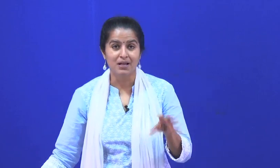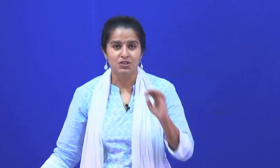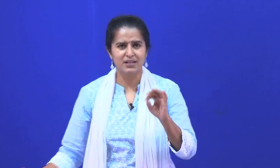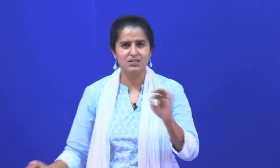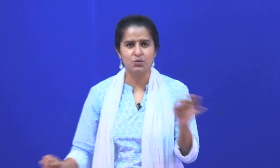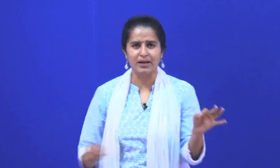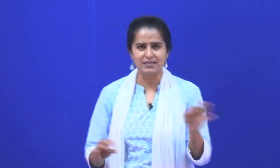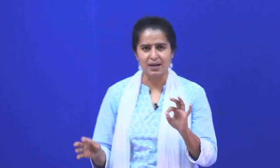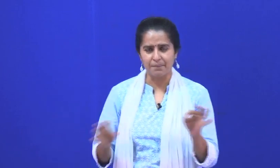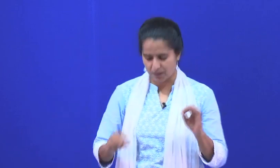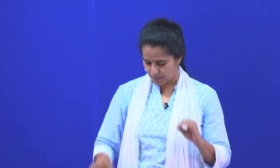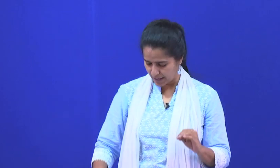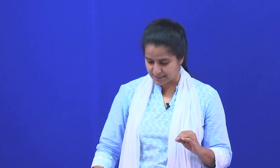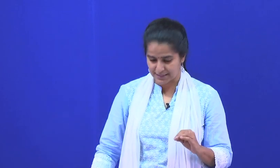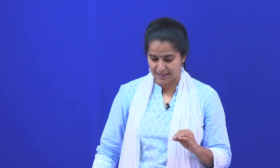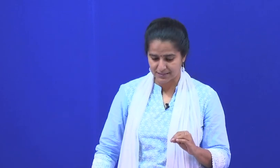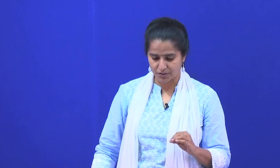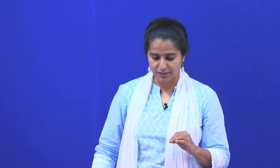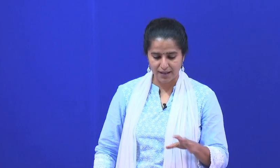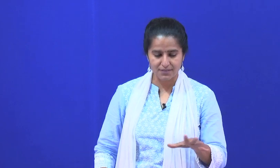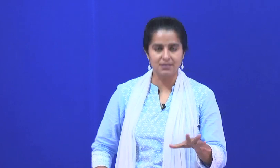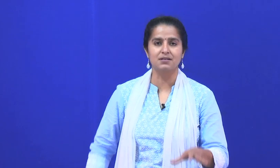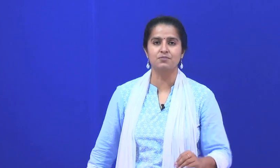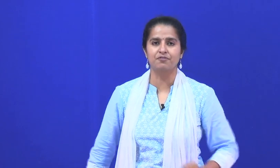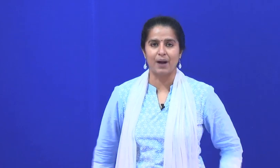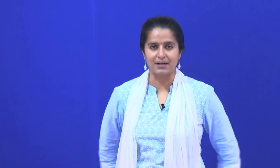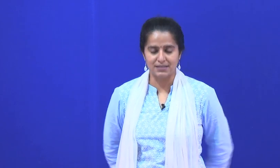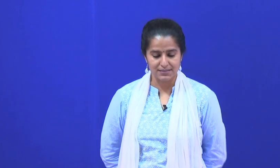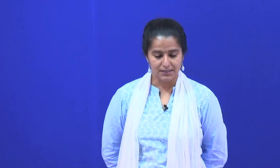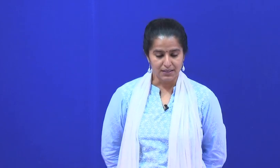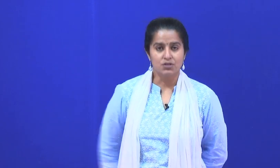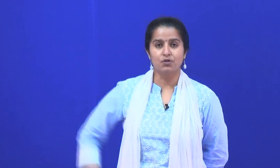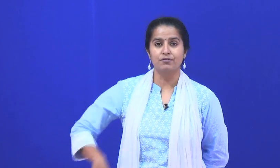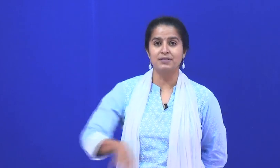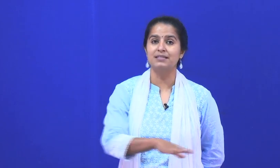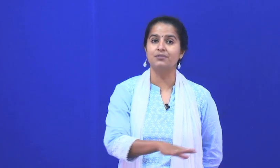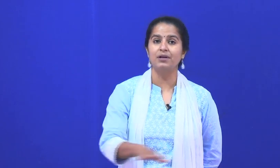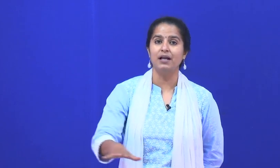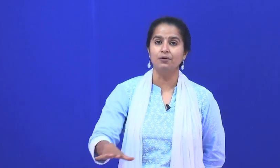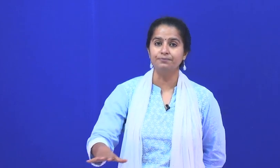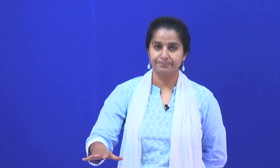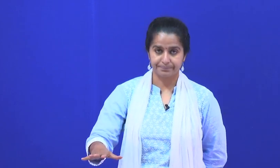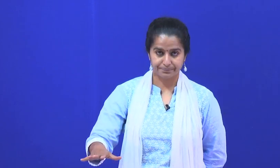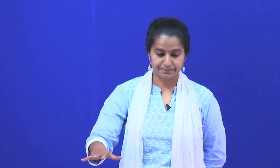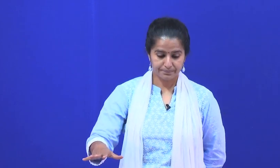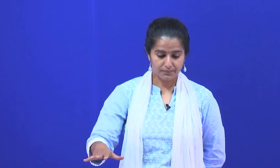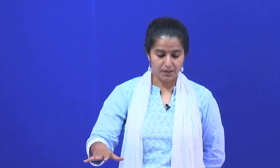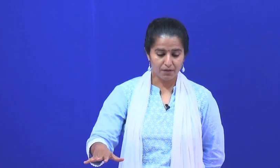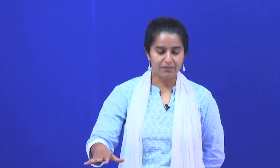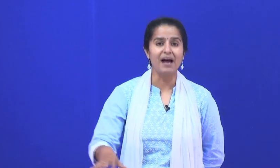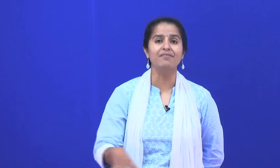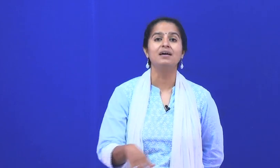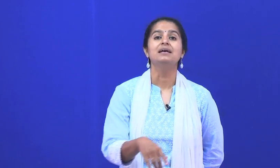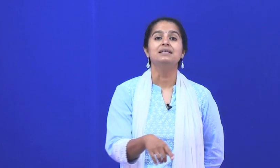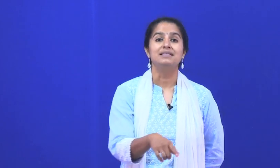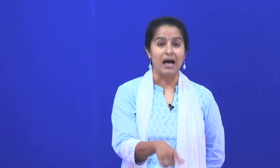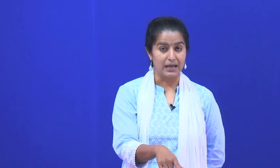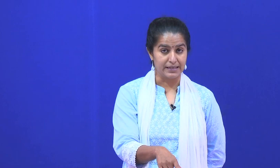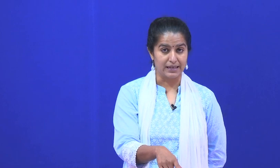Uttamam. So let's look at some exercises on that in terms of practice. So if you see the screen now, we